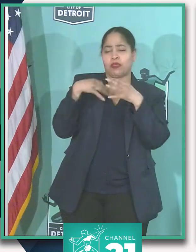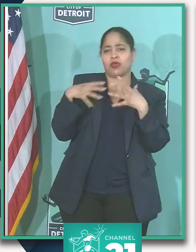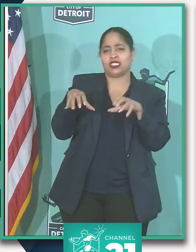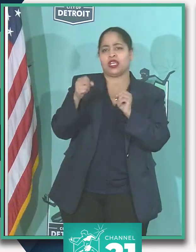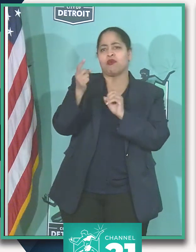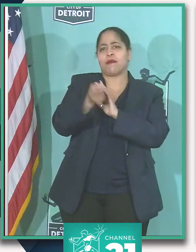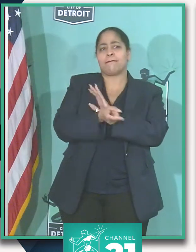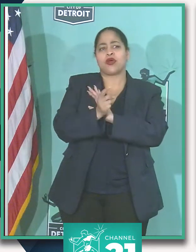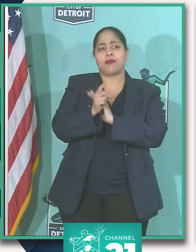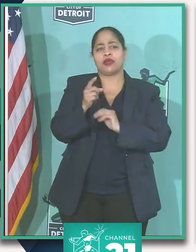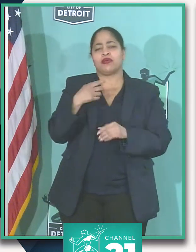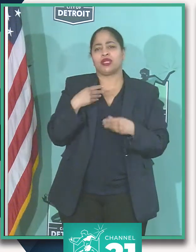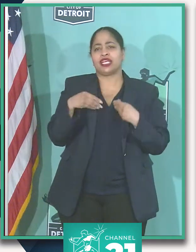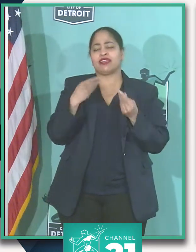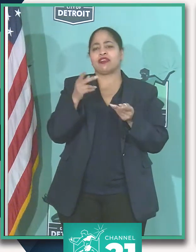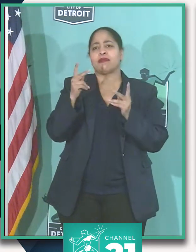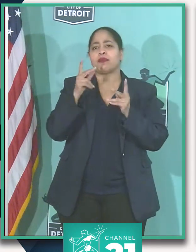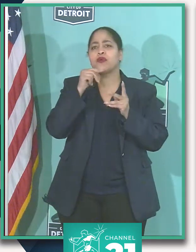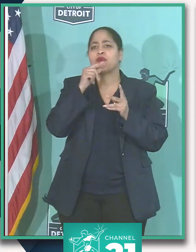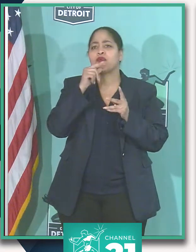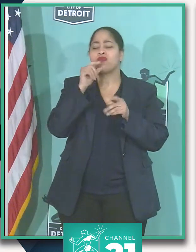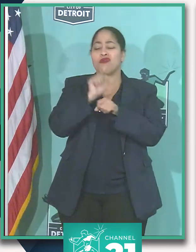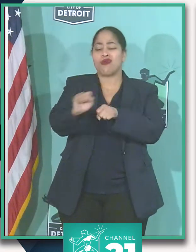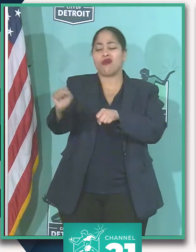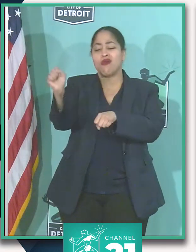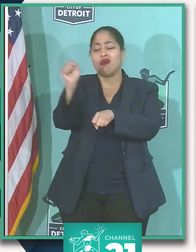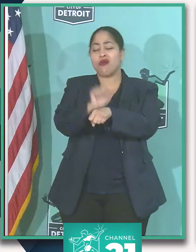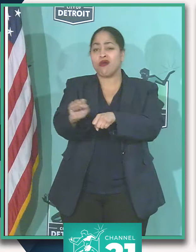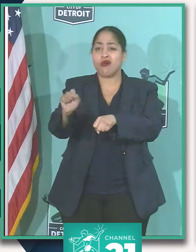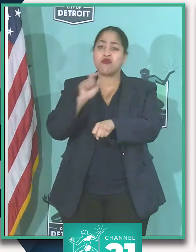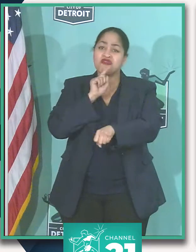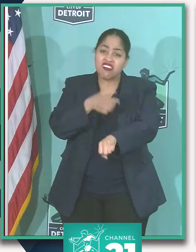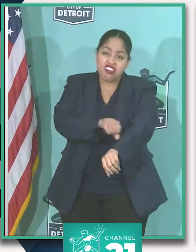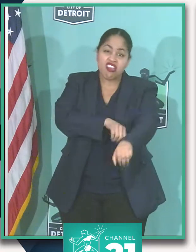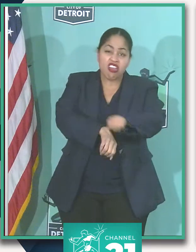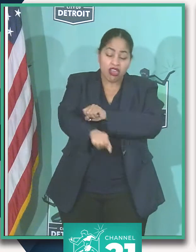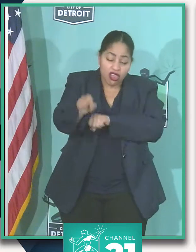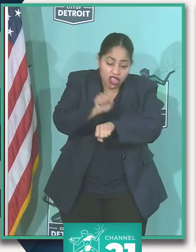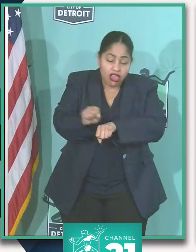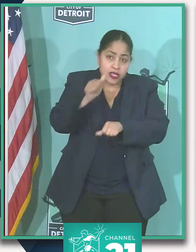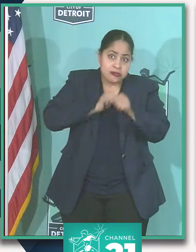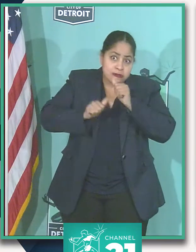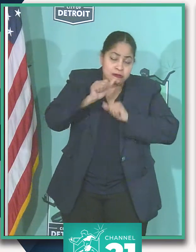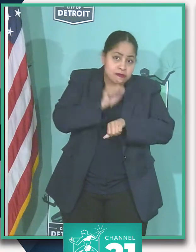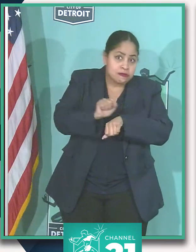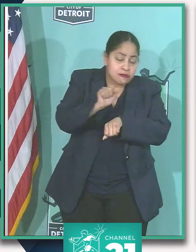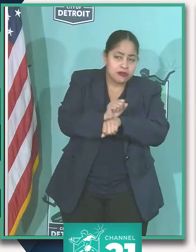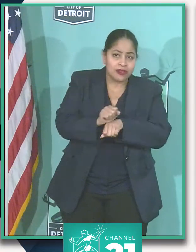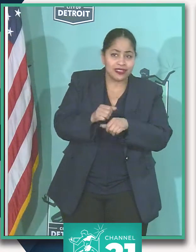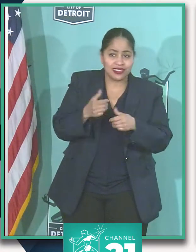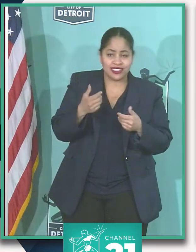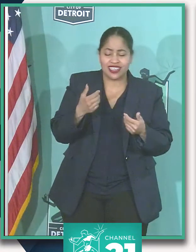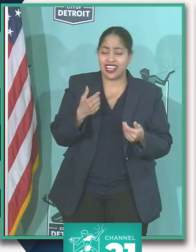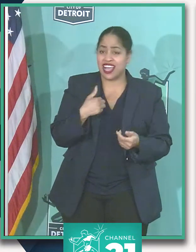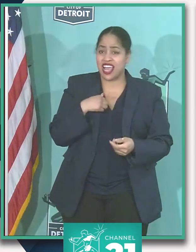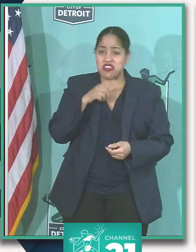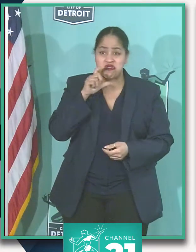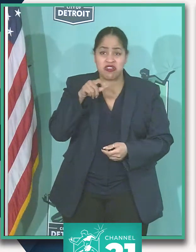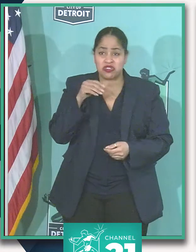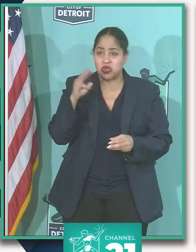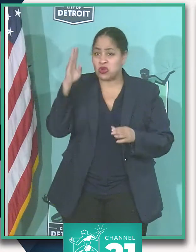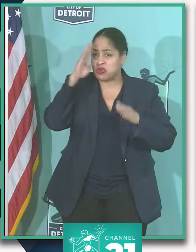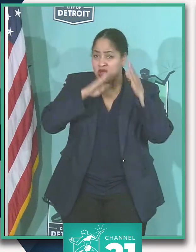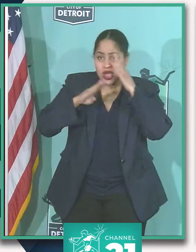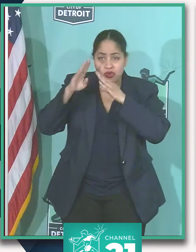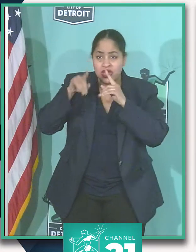moment to give the folks who have been doing the work. I don't even have to worry about the outreach of the